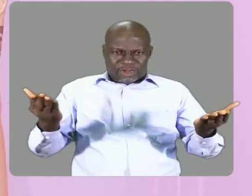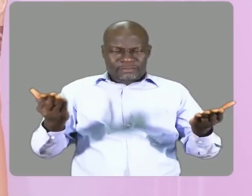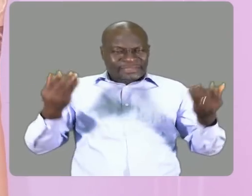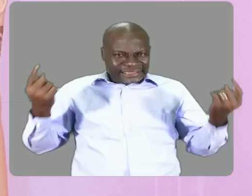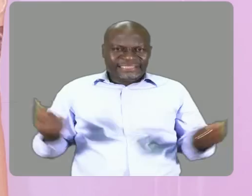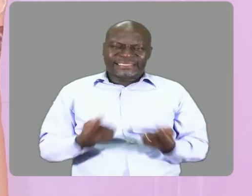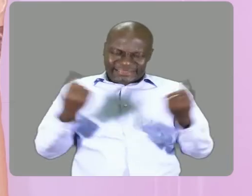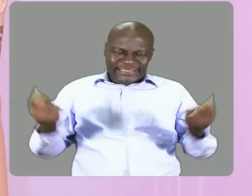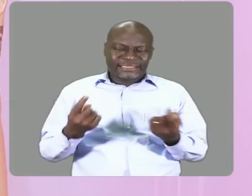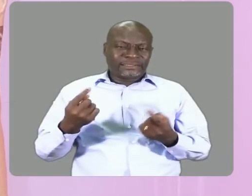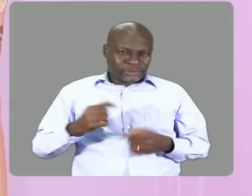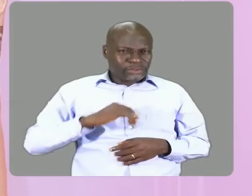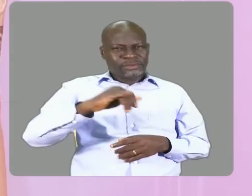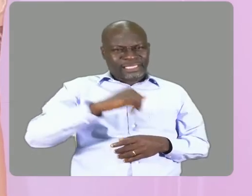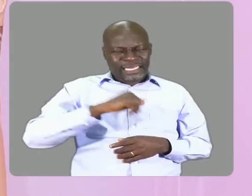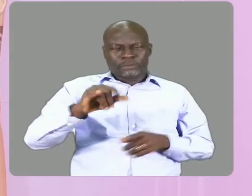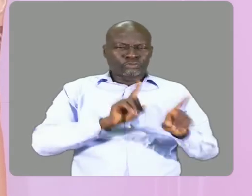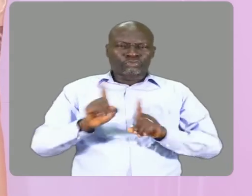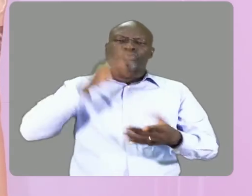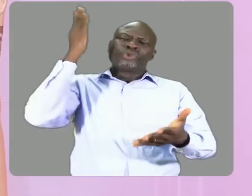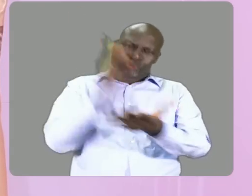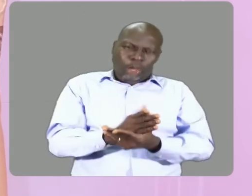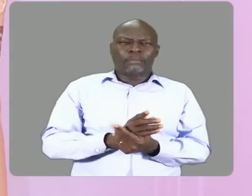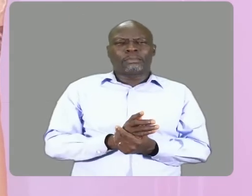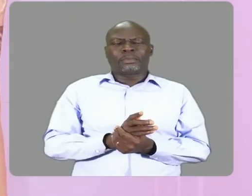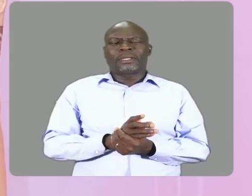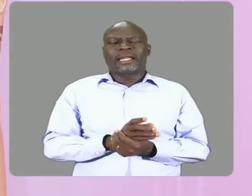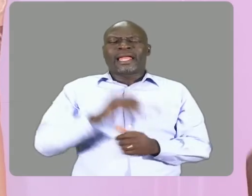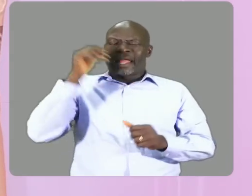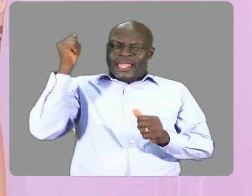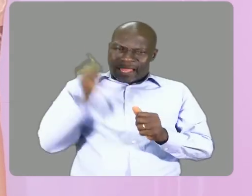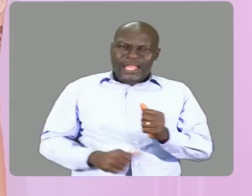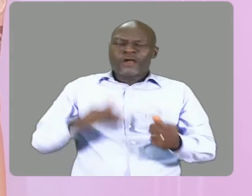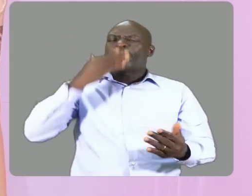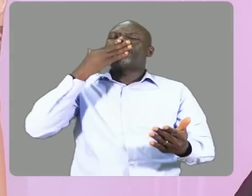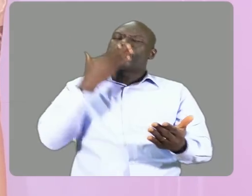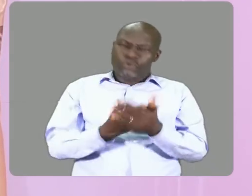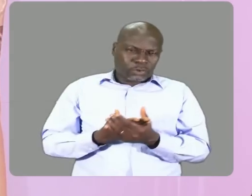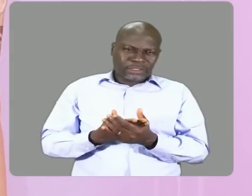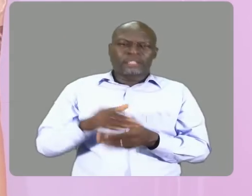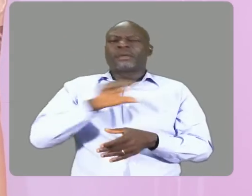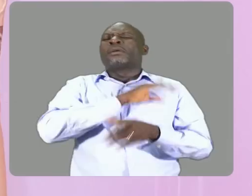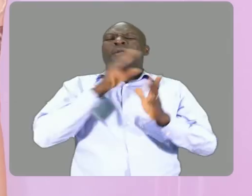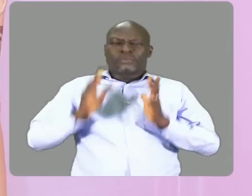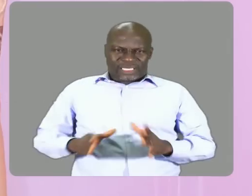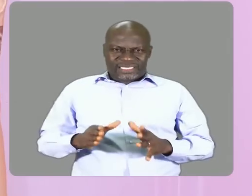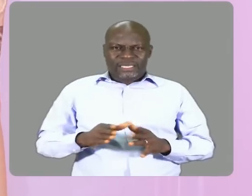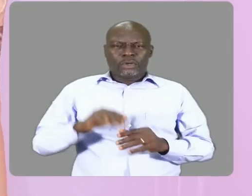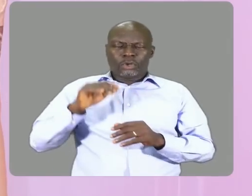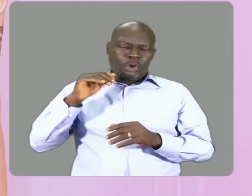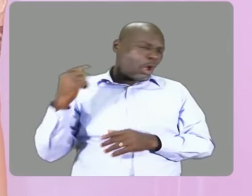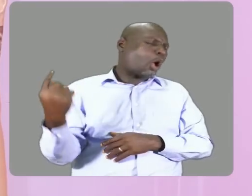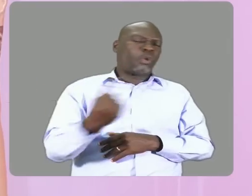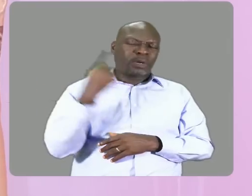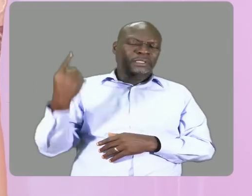Boni a ye diye no. Ye nyayo. E ti no kre Kristo ni eni obia. A brain in an object and also say, your friend